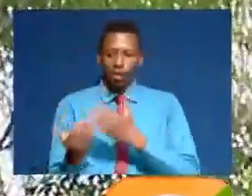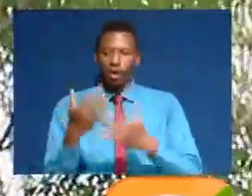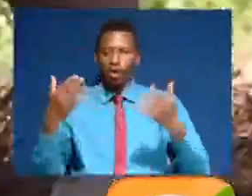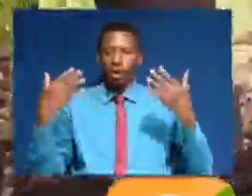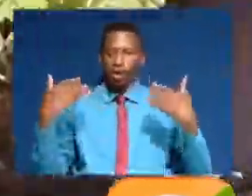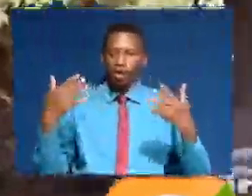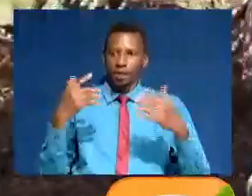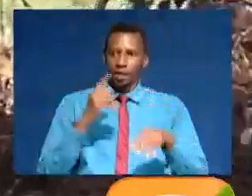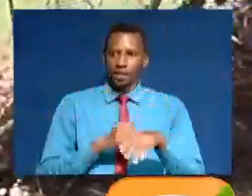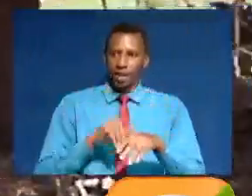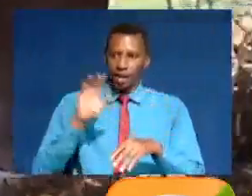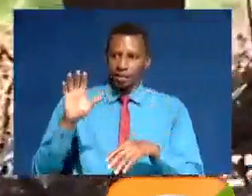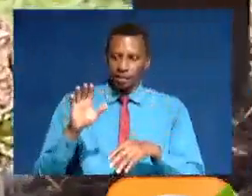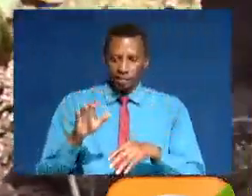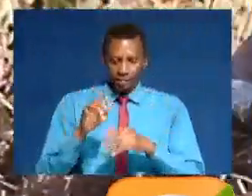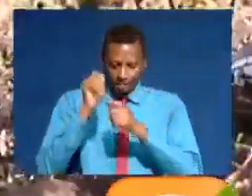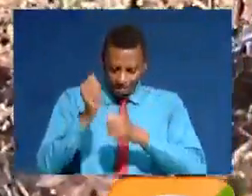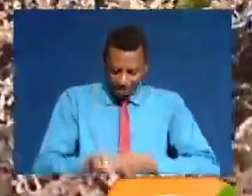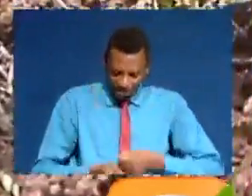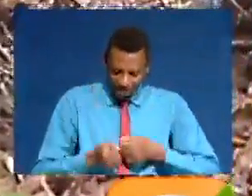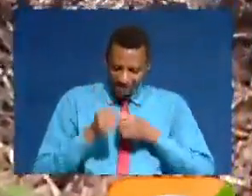as her tools break the soil.